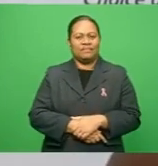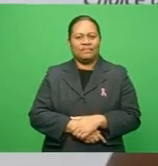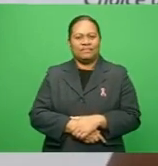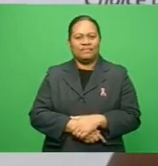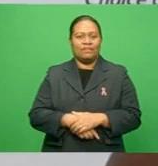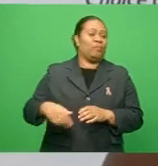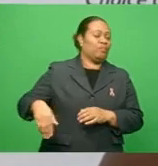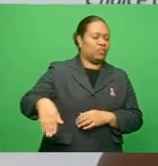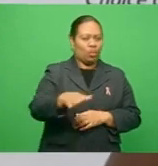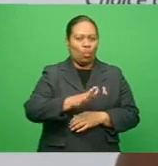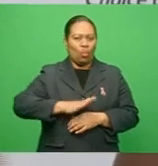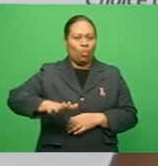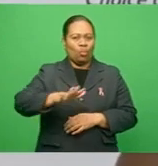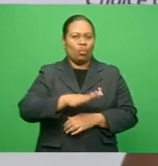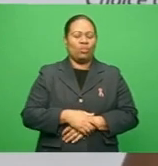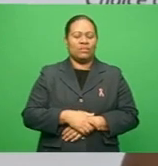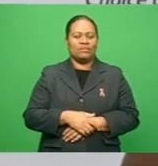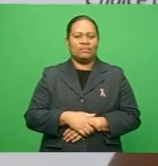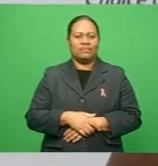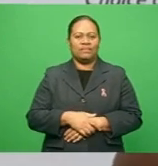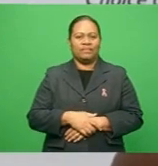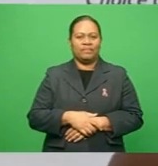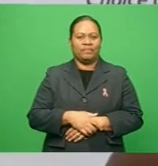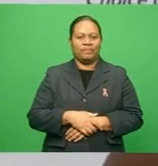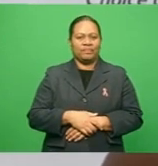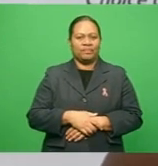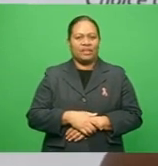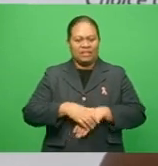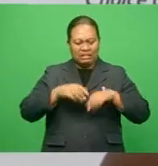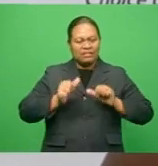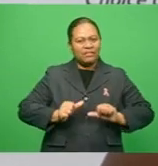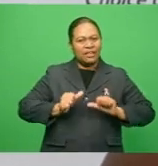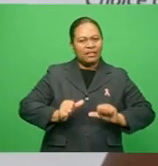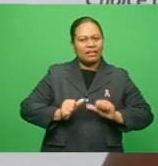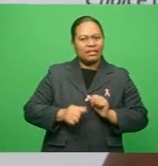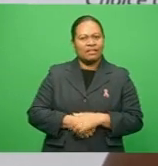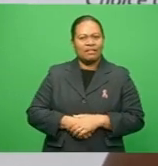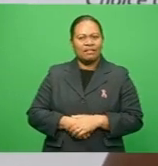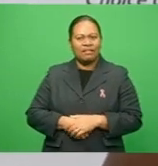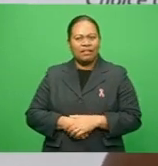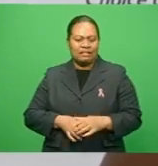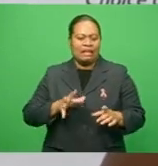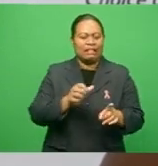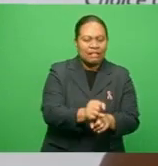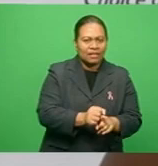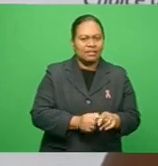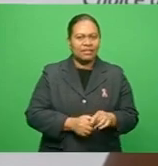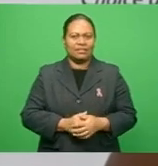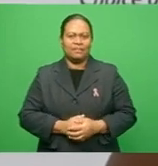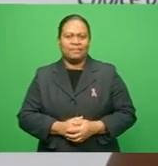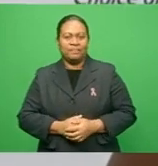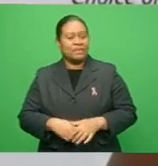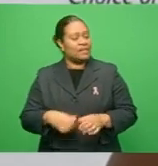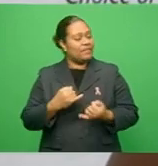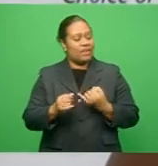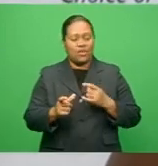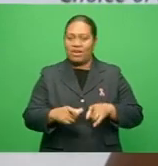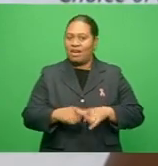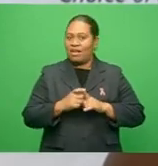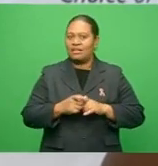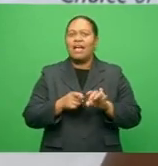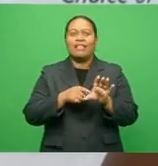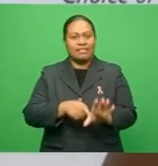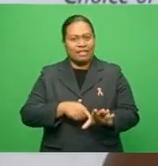all the attacking third and defending third. It's very hard because there are young talents coming